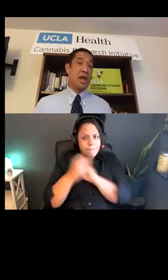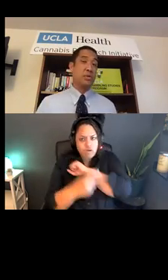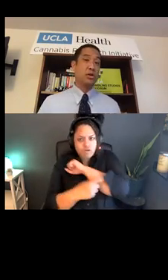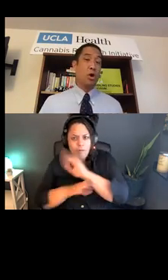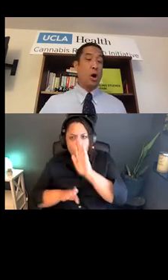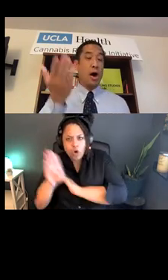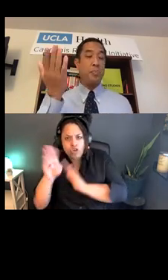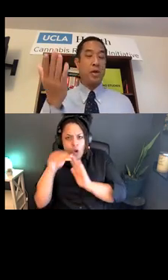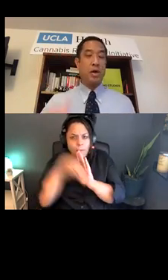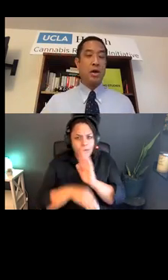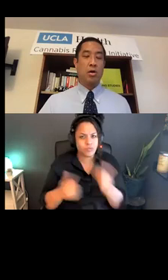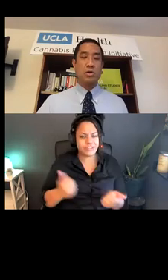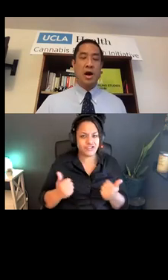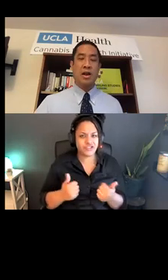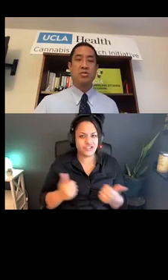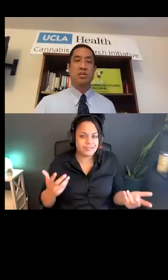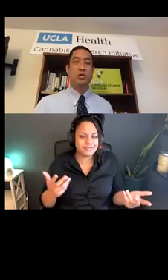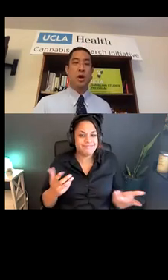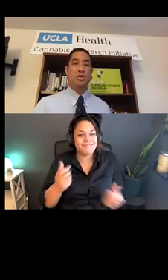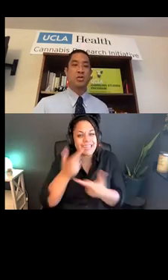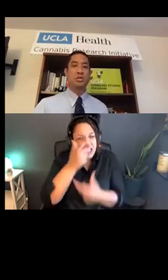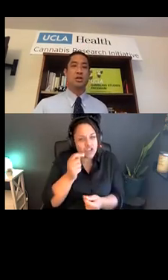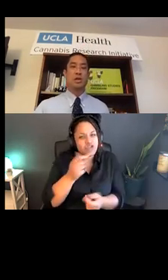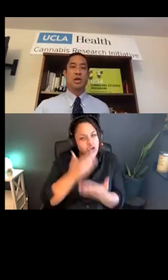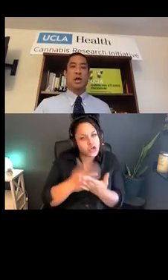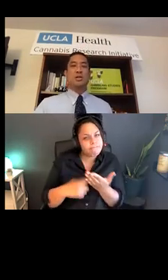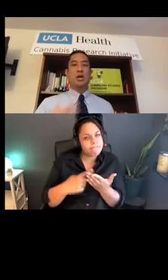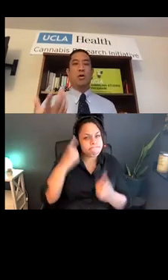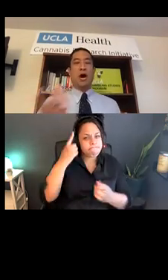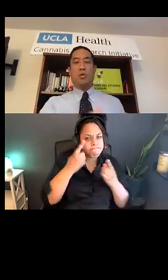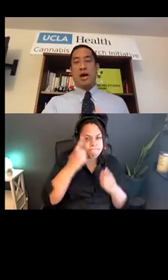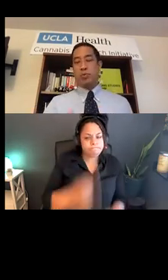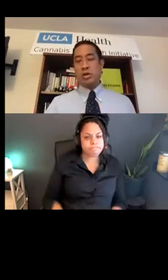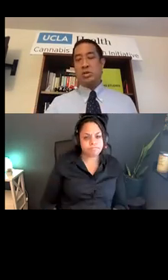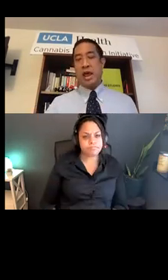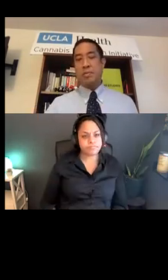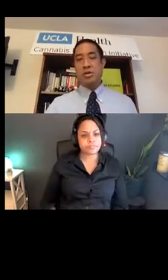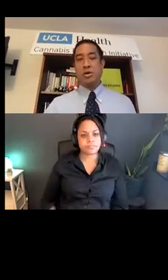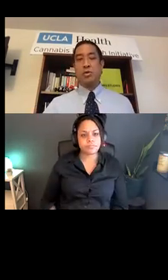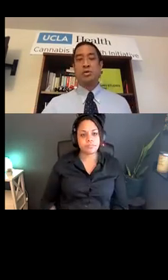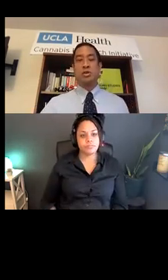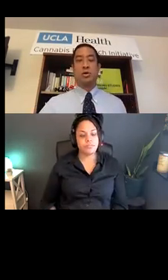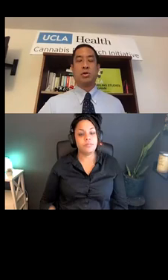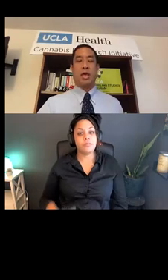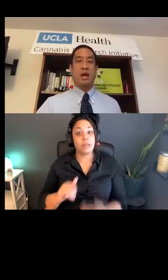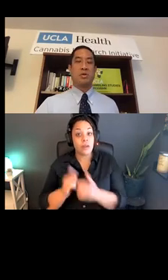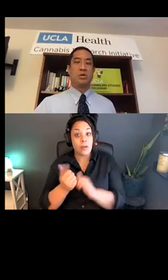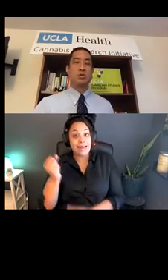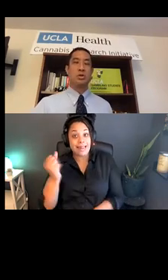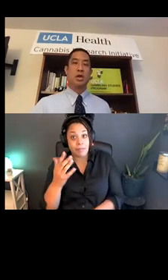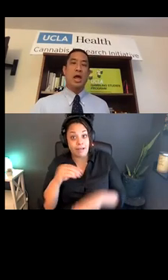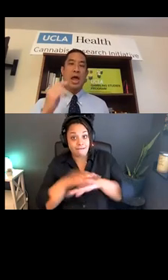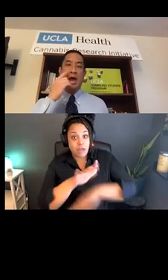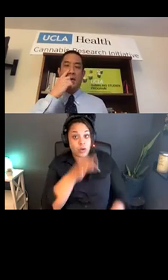for gambling go up? You know, a lot of interesting questions. So likewise, what does gambling do to cannabis